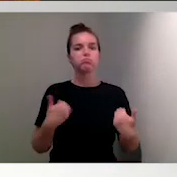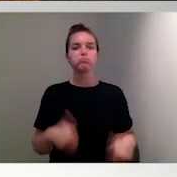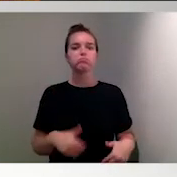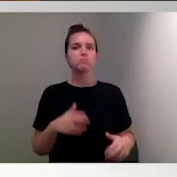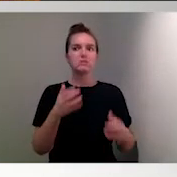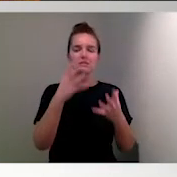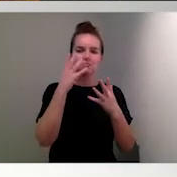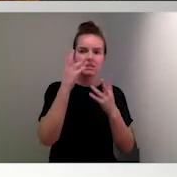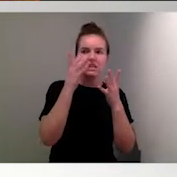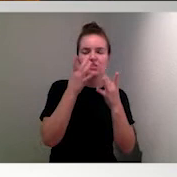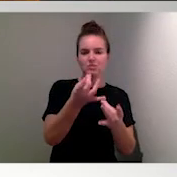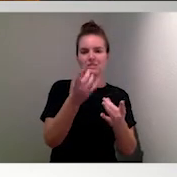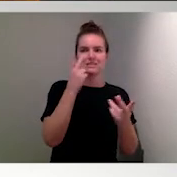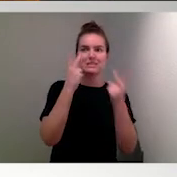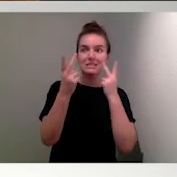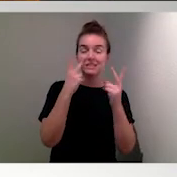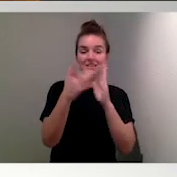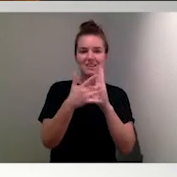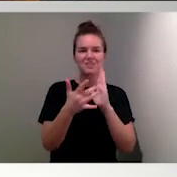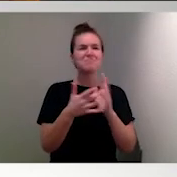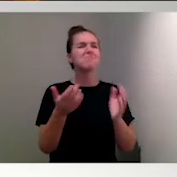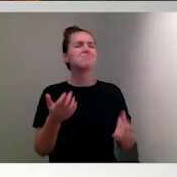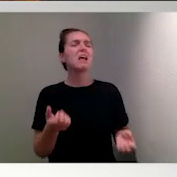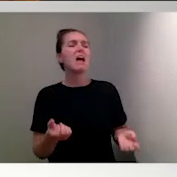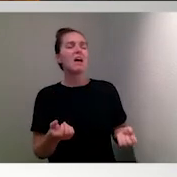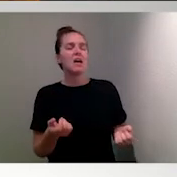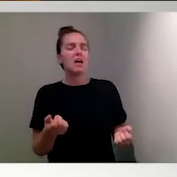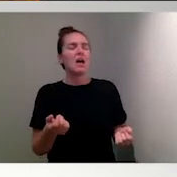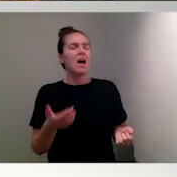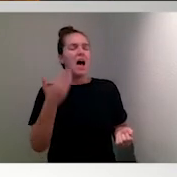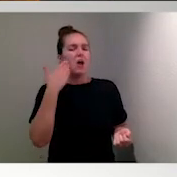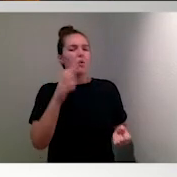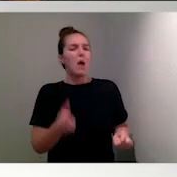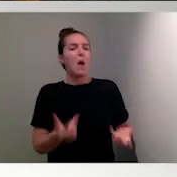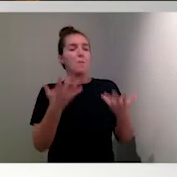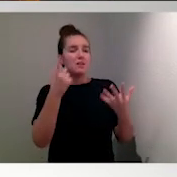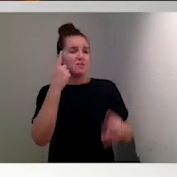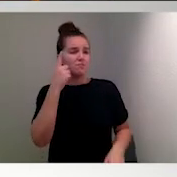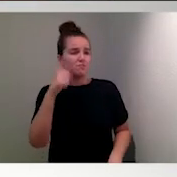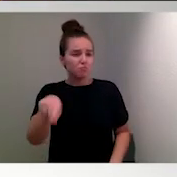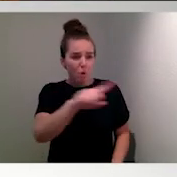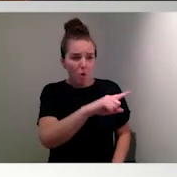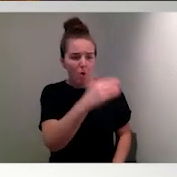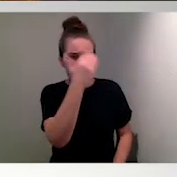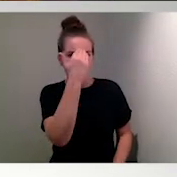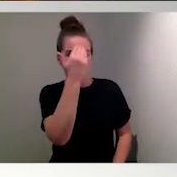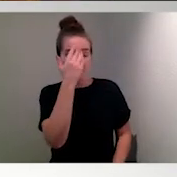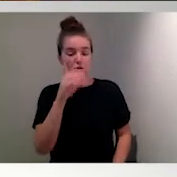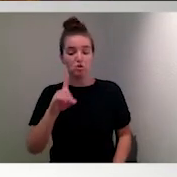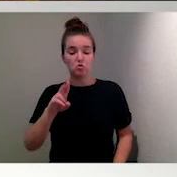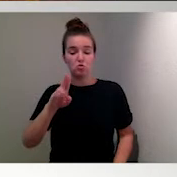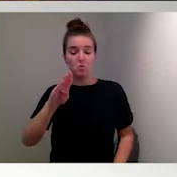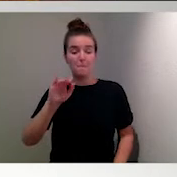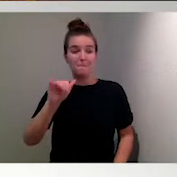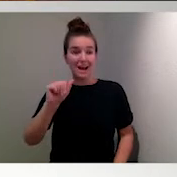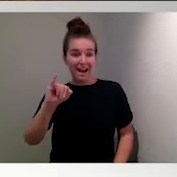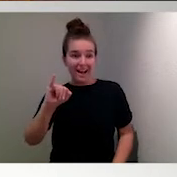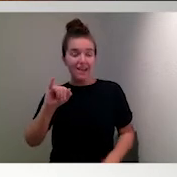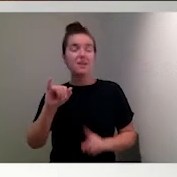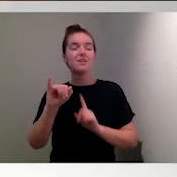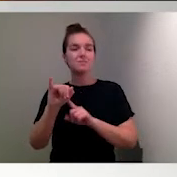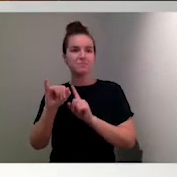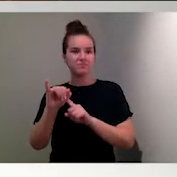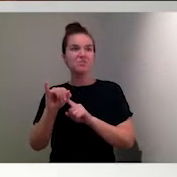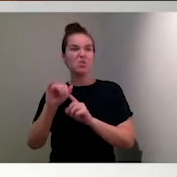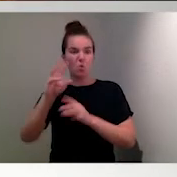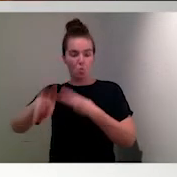World Fair is taking place in Dubai, and it's going to be quite a long experience. Dubai has become very, very accessible,